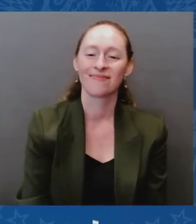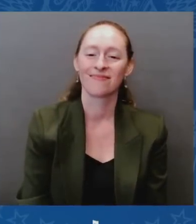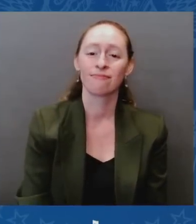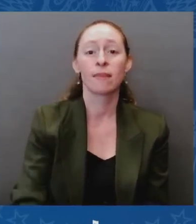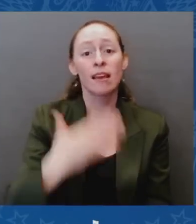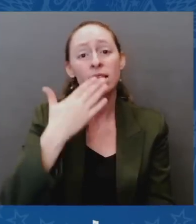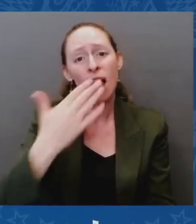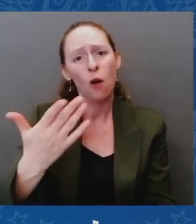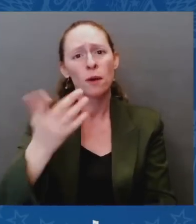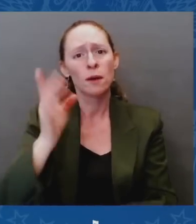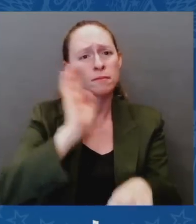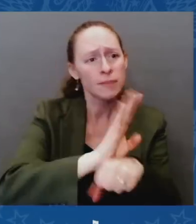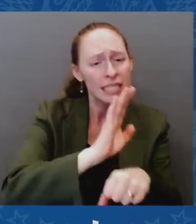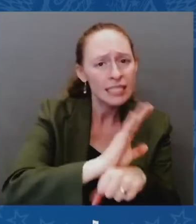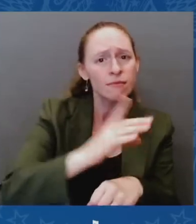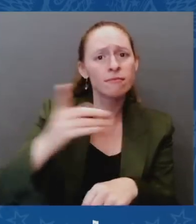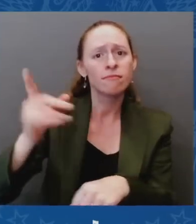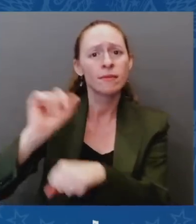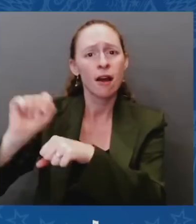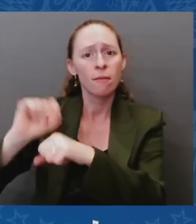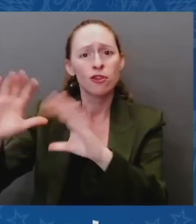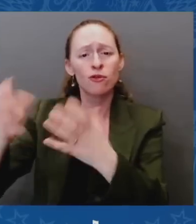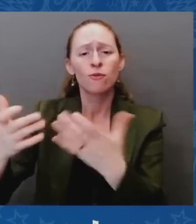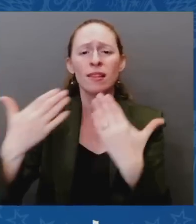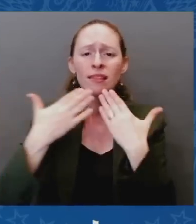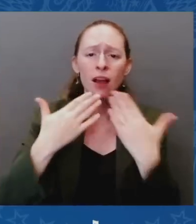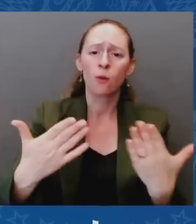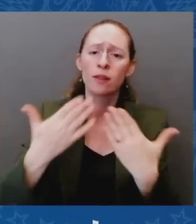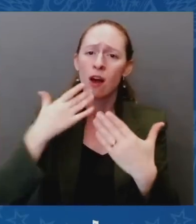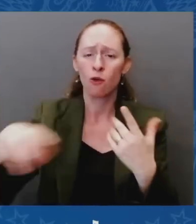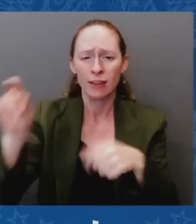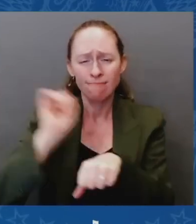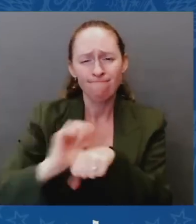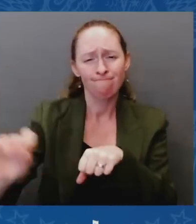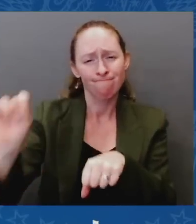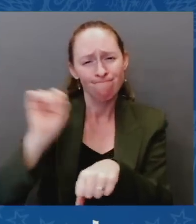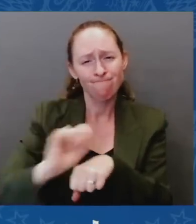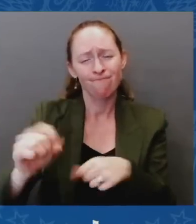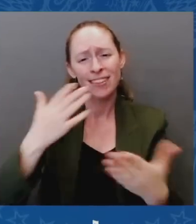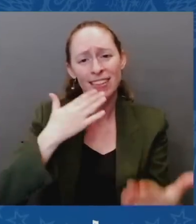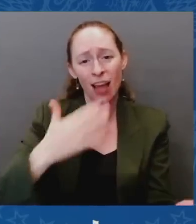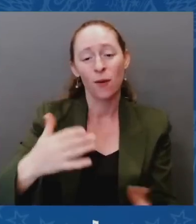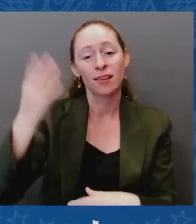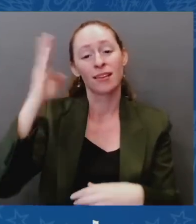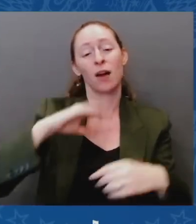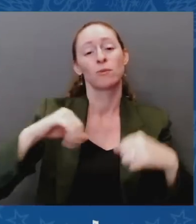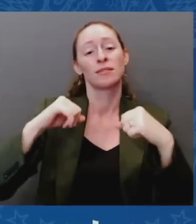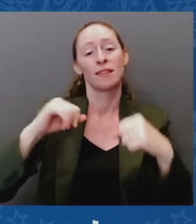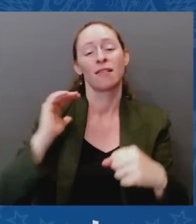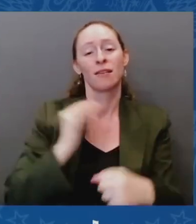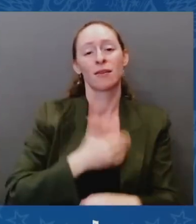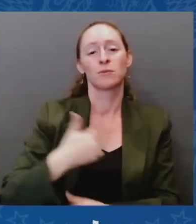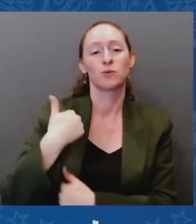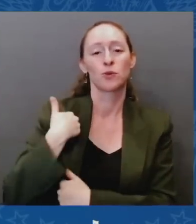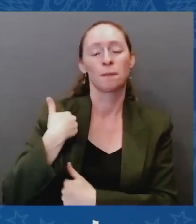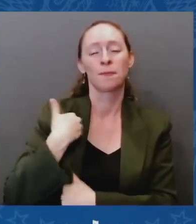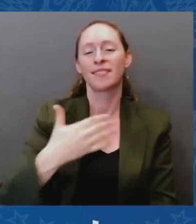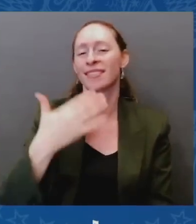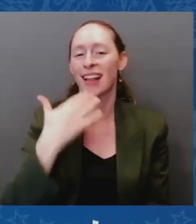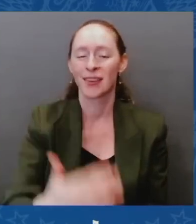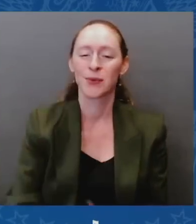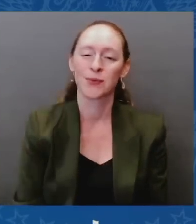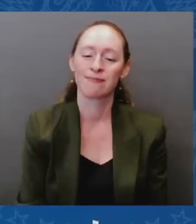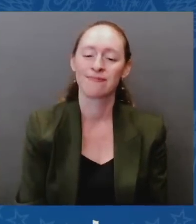you, and may God protect our troops. Thank you so much.